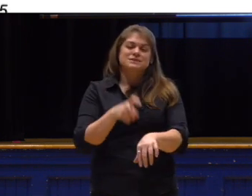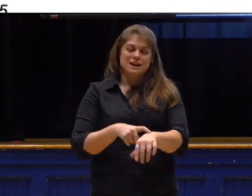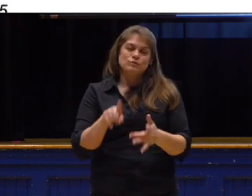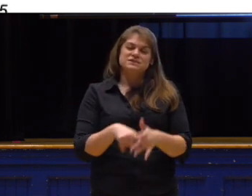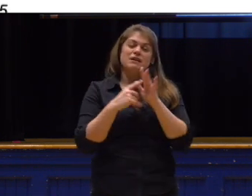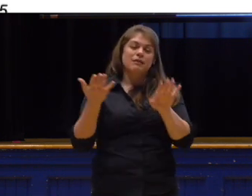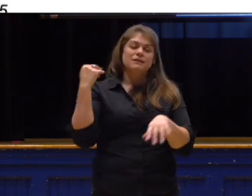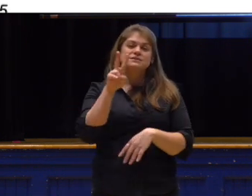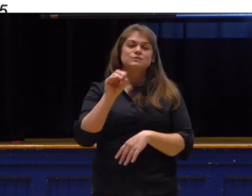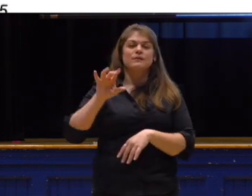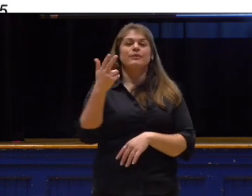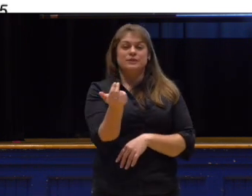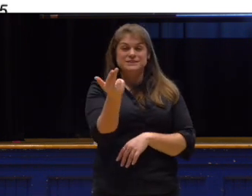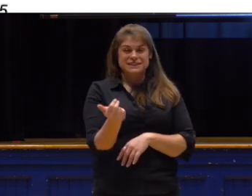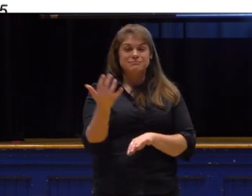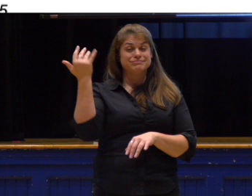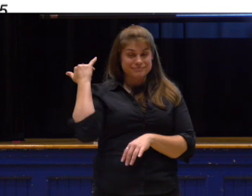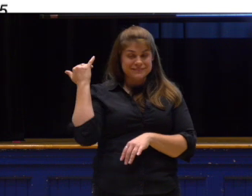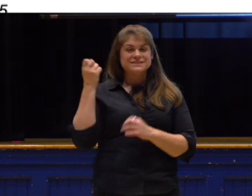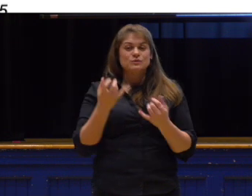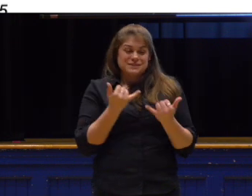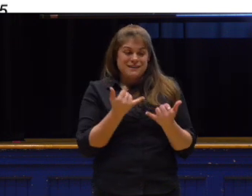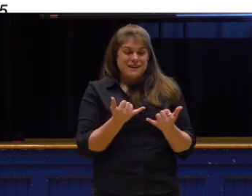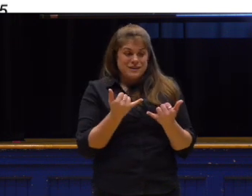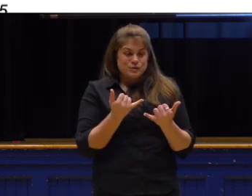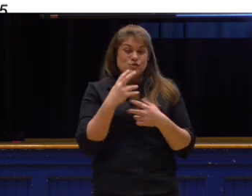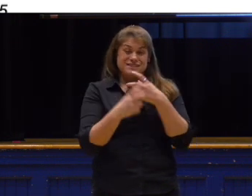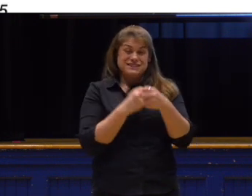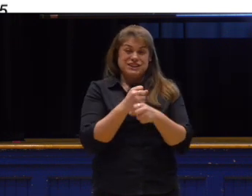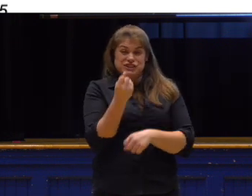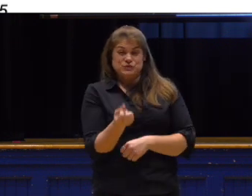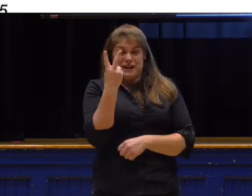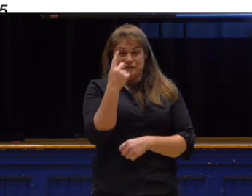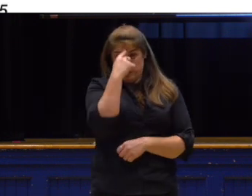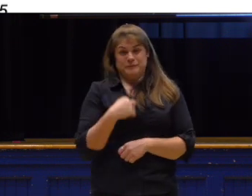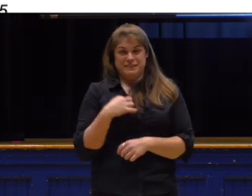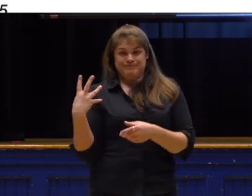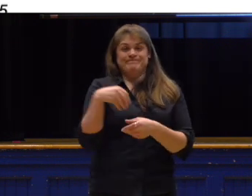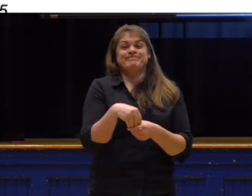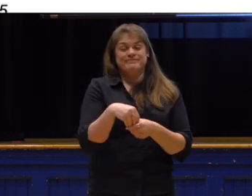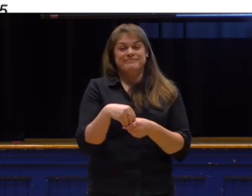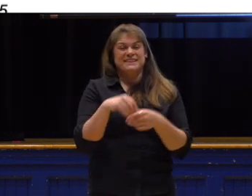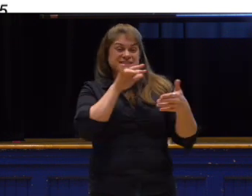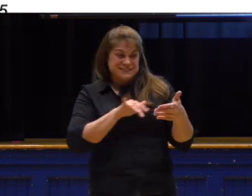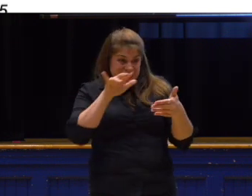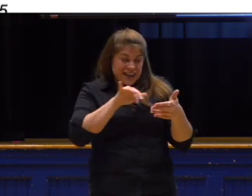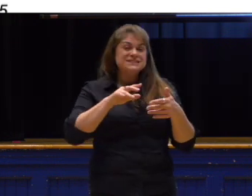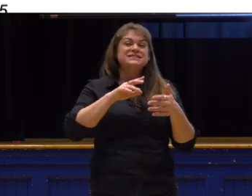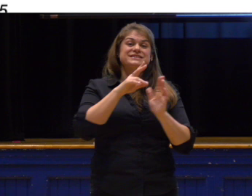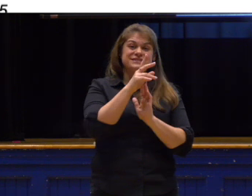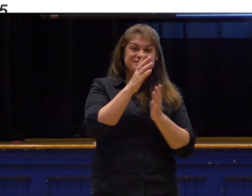late 2013. So we're in year 12, or it's at least for me, it's year 12, in the study phase